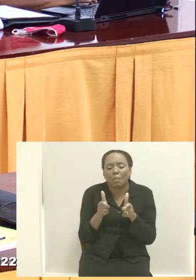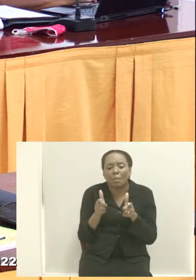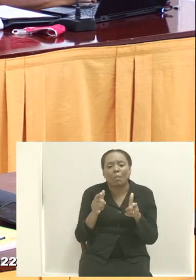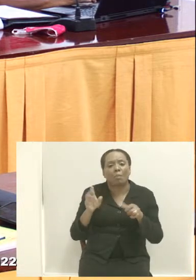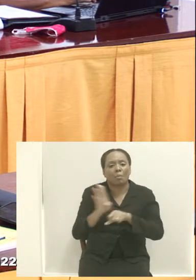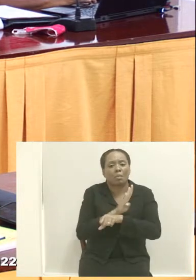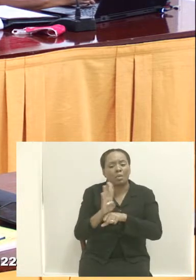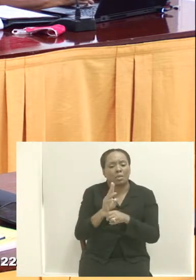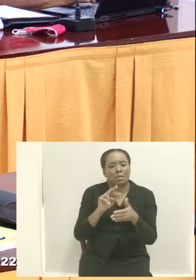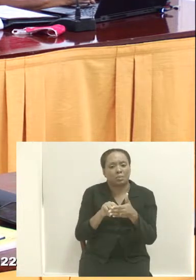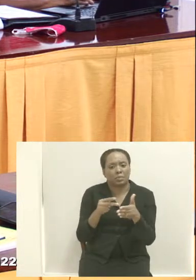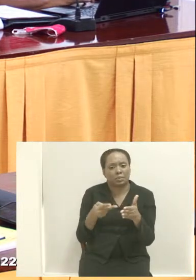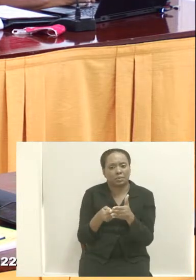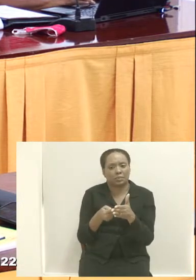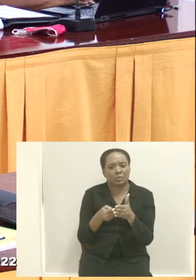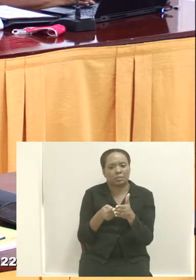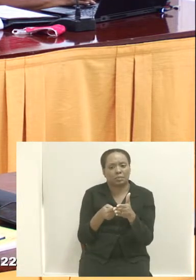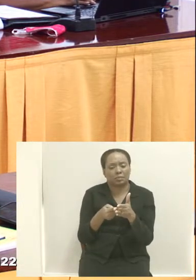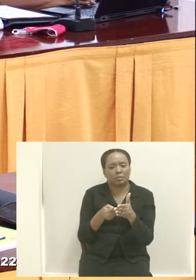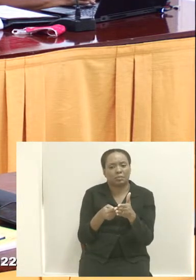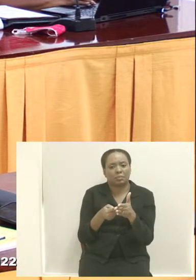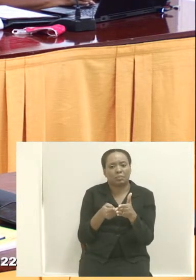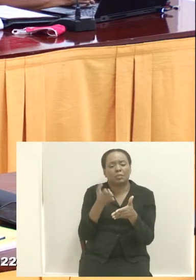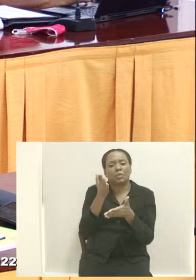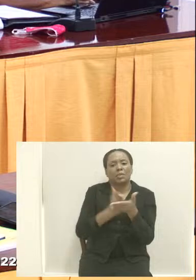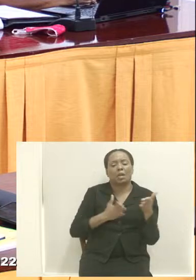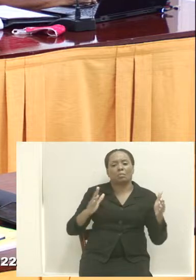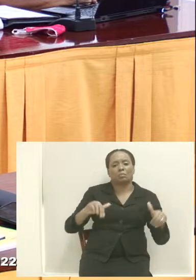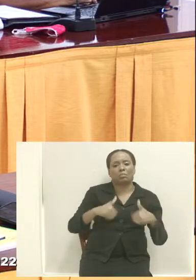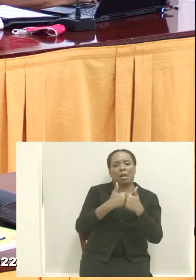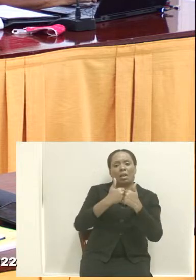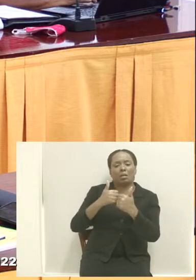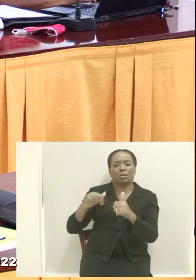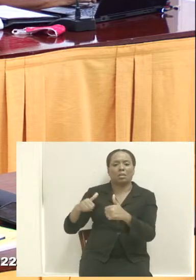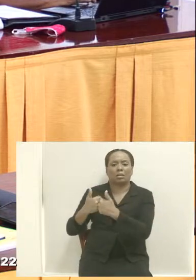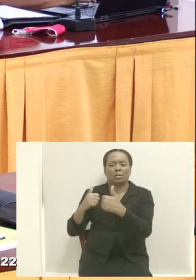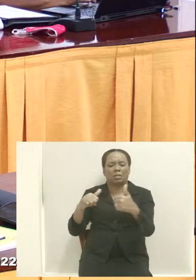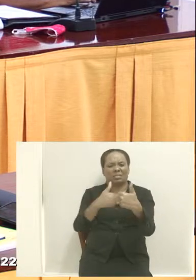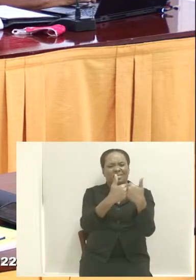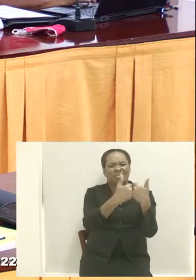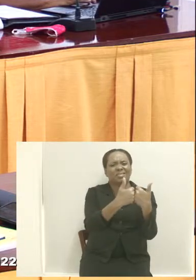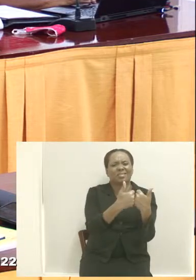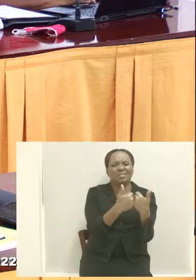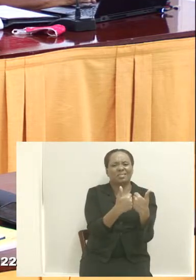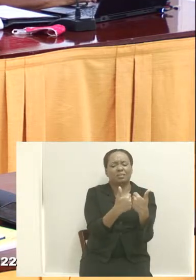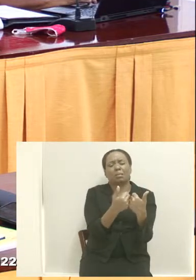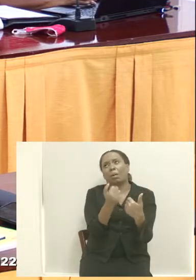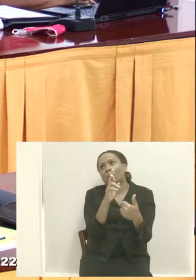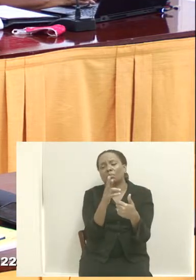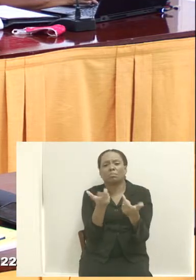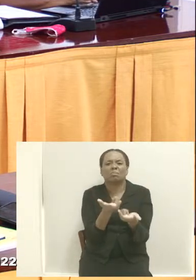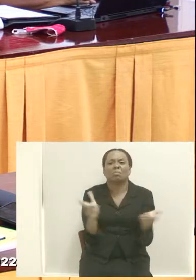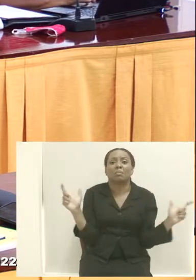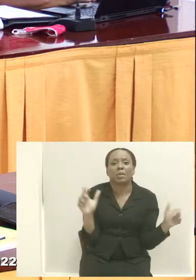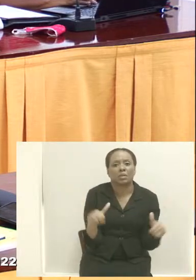ma'am, is, and I think perhaps one of the biggest challenges, is the question of credit.